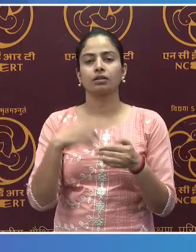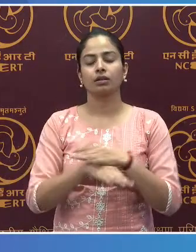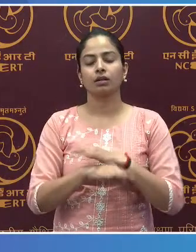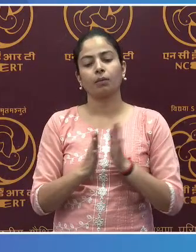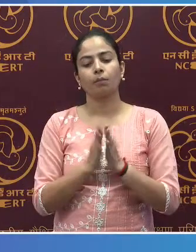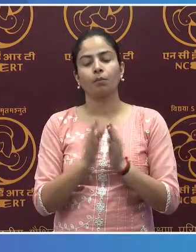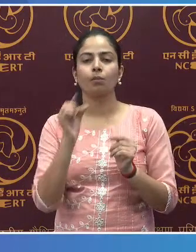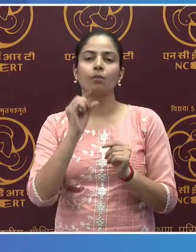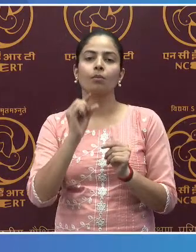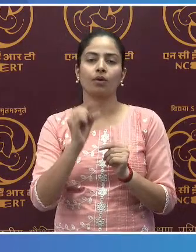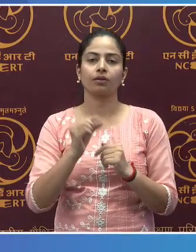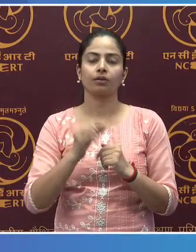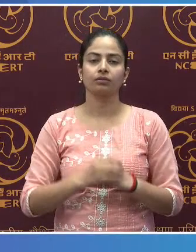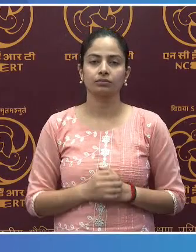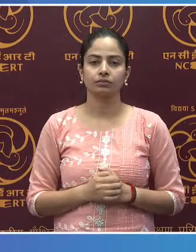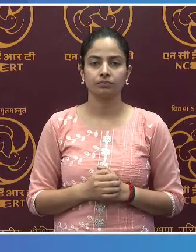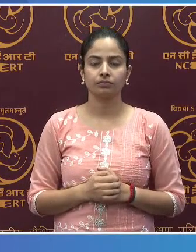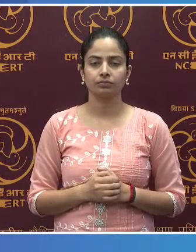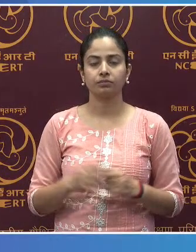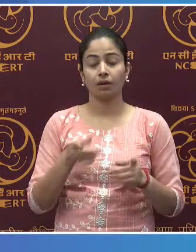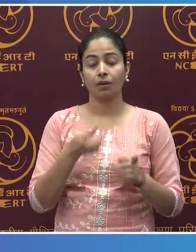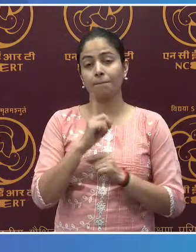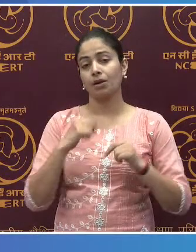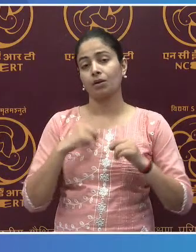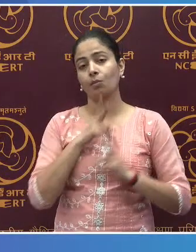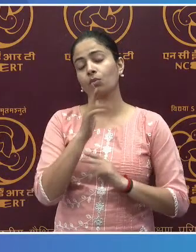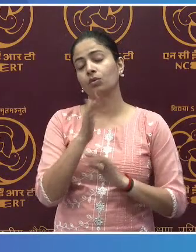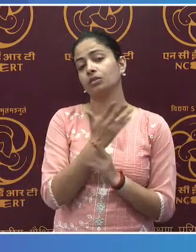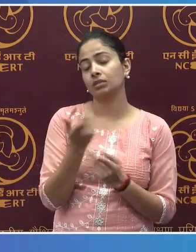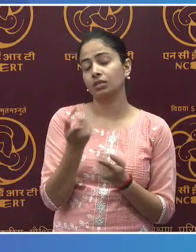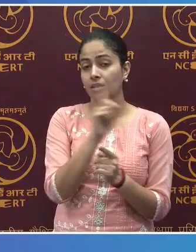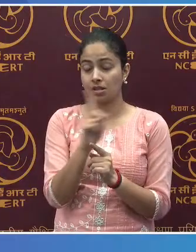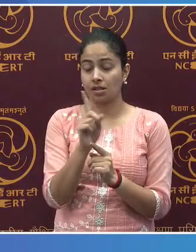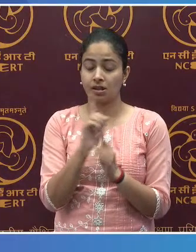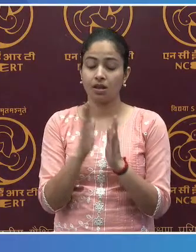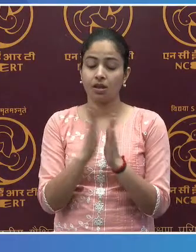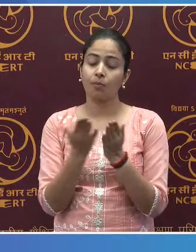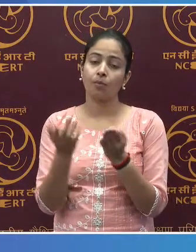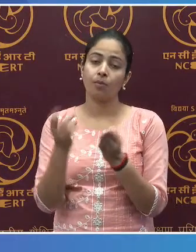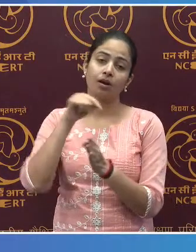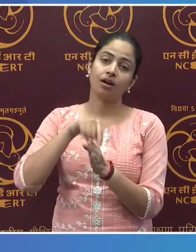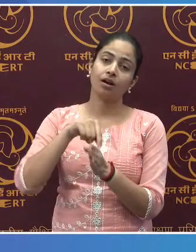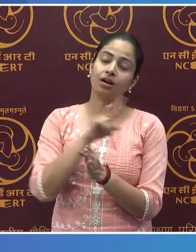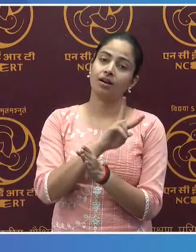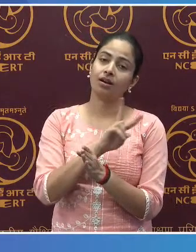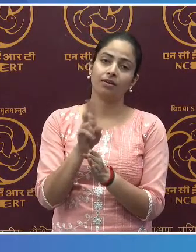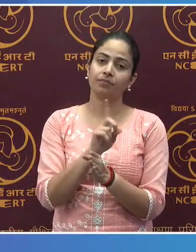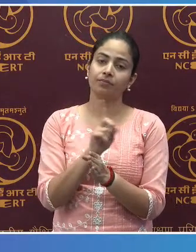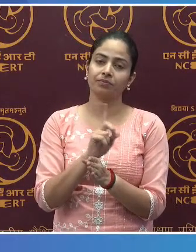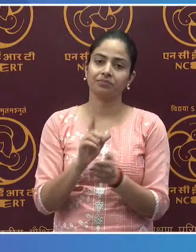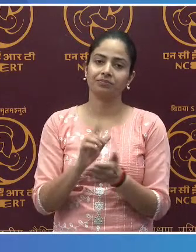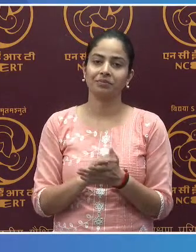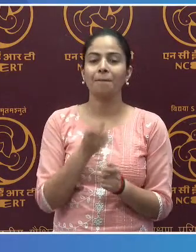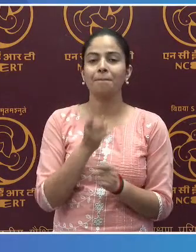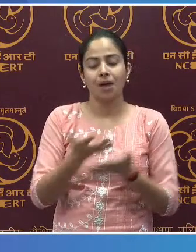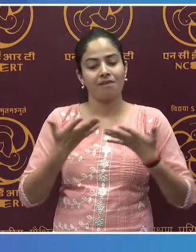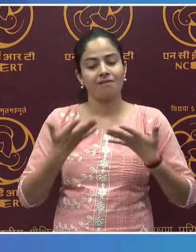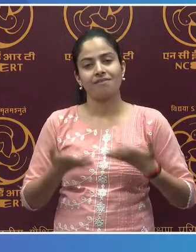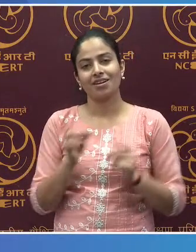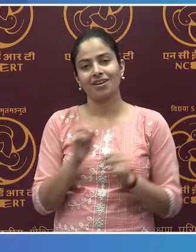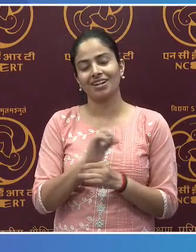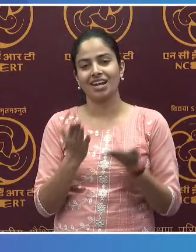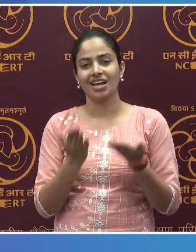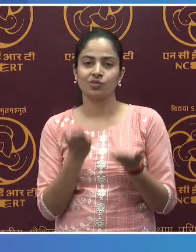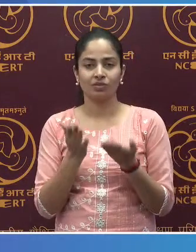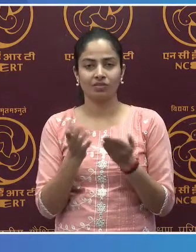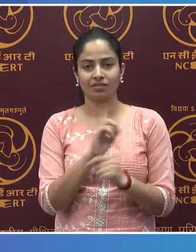book, somewhat bulky book. Yeah. And we can say, but we can say that don't judge a book by its the volume and by its weight also. By weight also don't, because